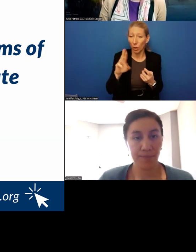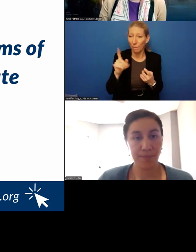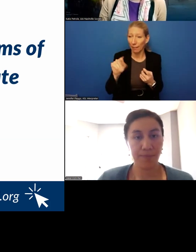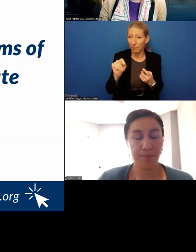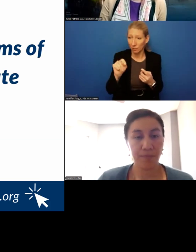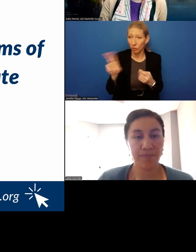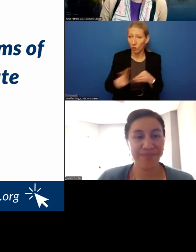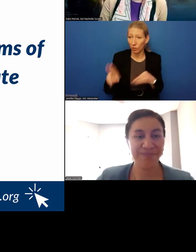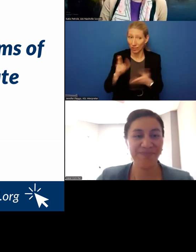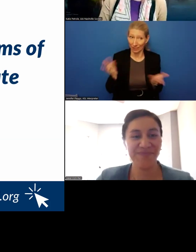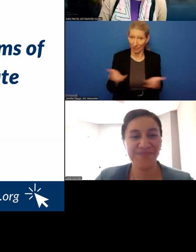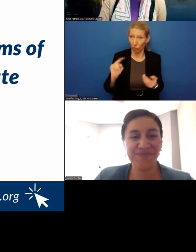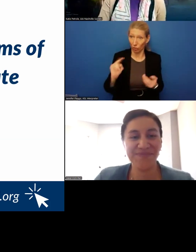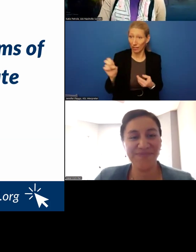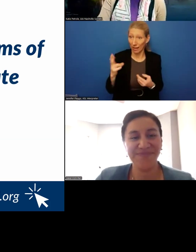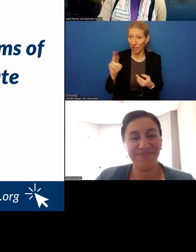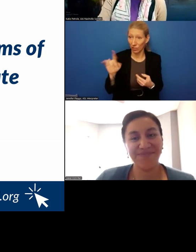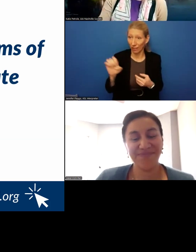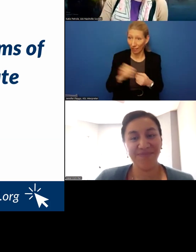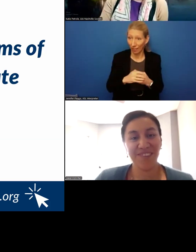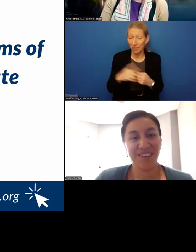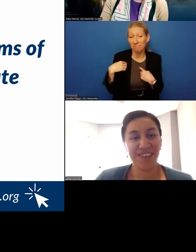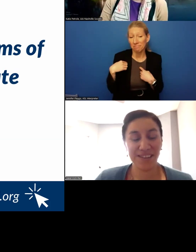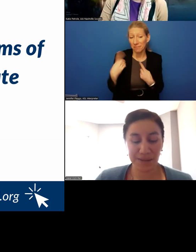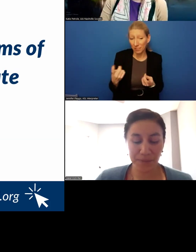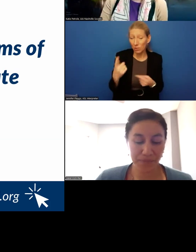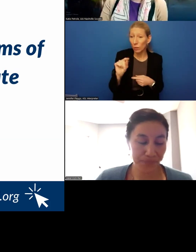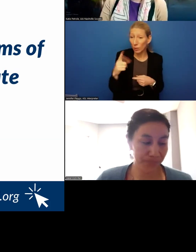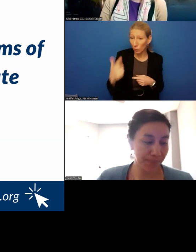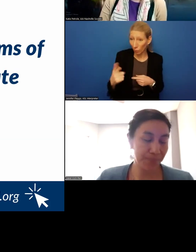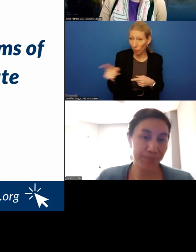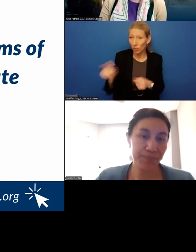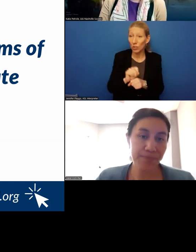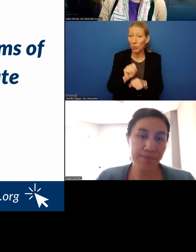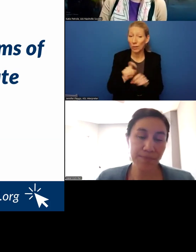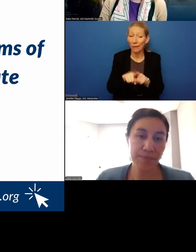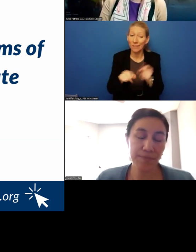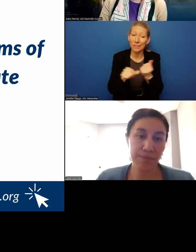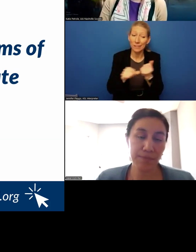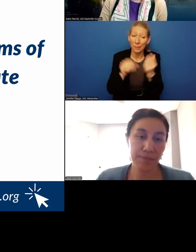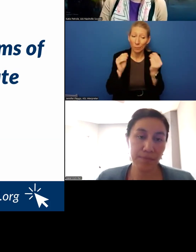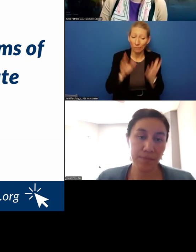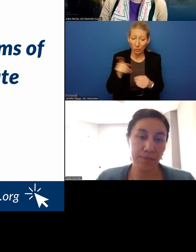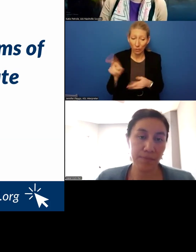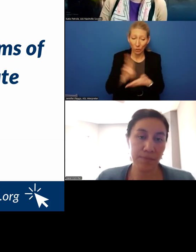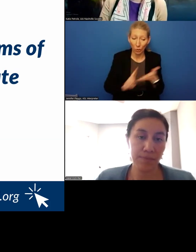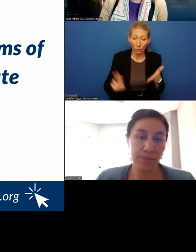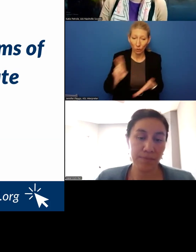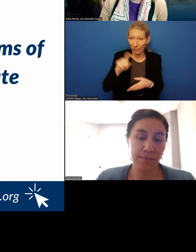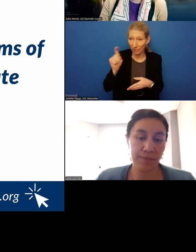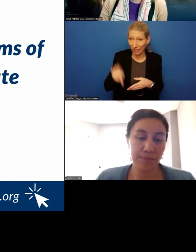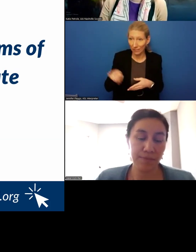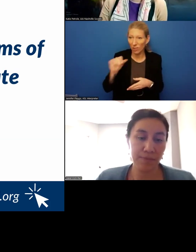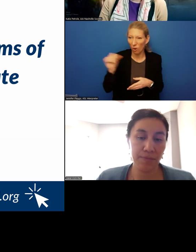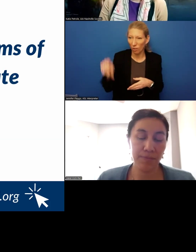in Nashville, Tennessee. Since 2021, she has worked as an assistant professor at the University of Texas at